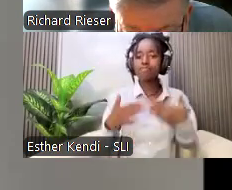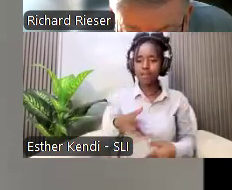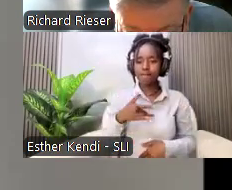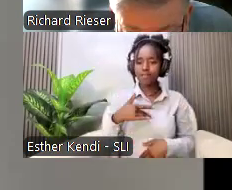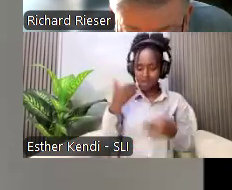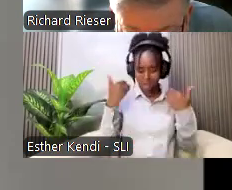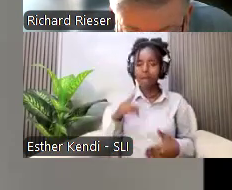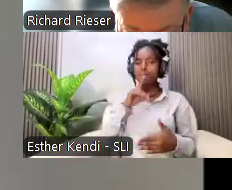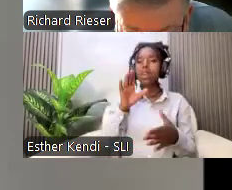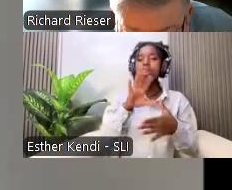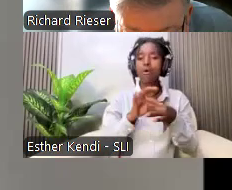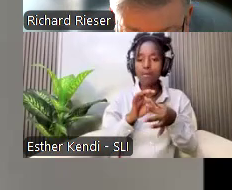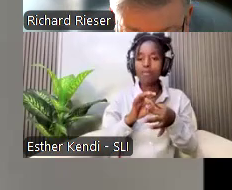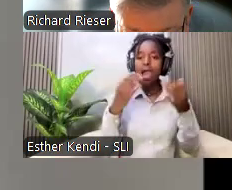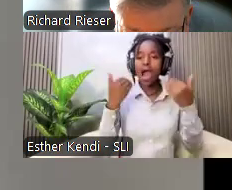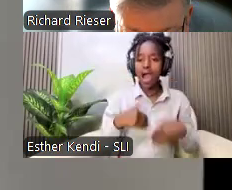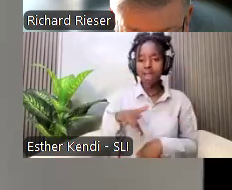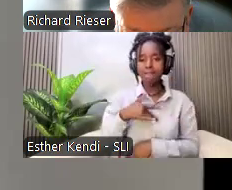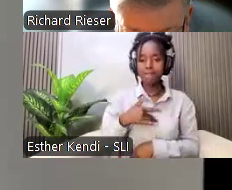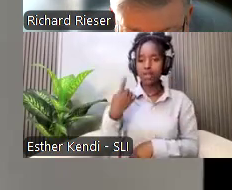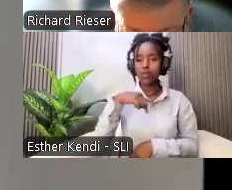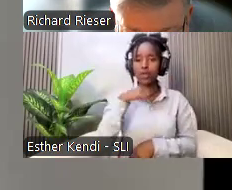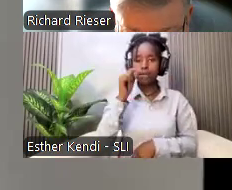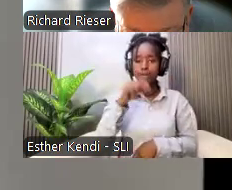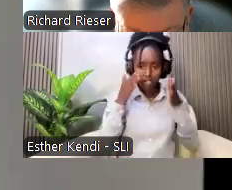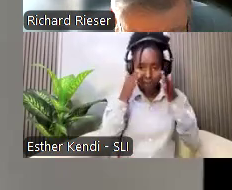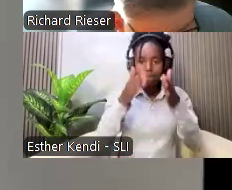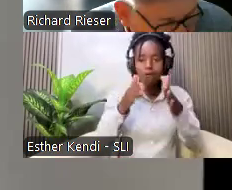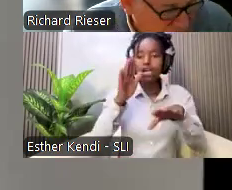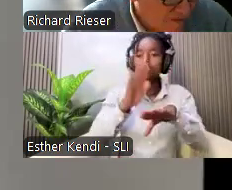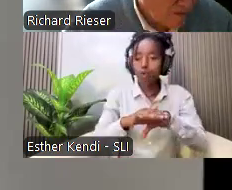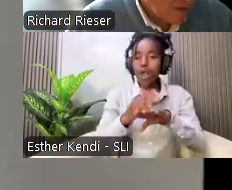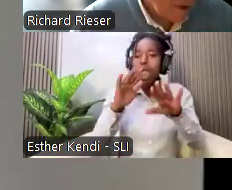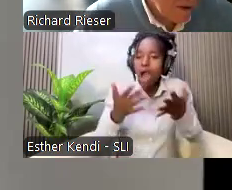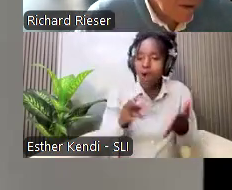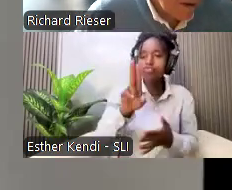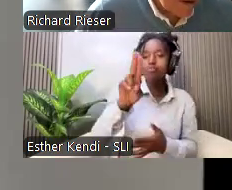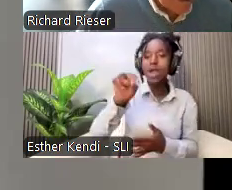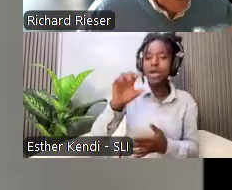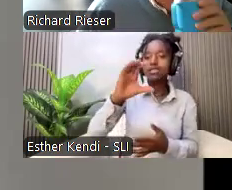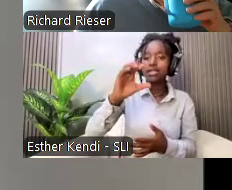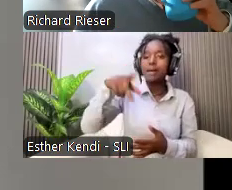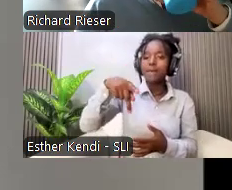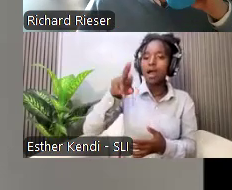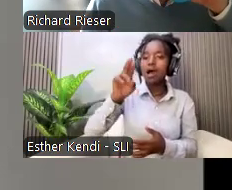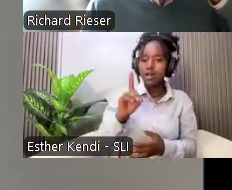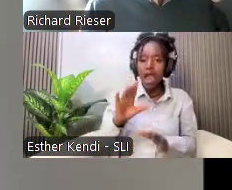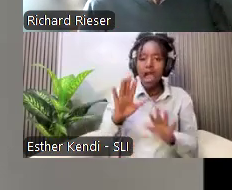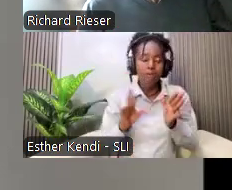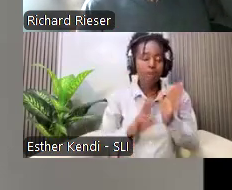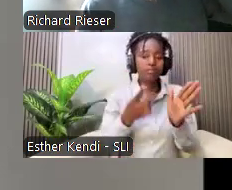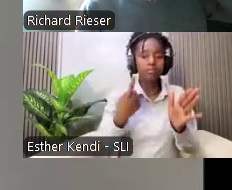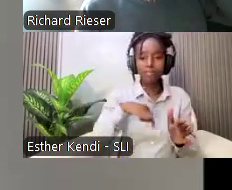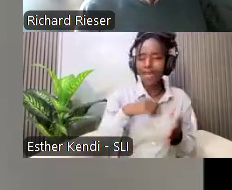focus on is the implementation of the UNCRPD. While many countries have ratified this convention, the